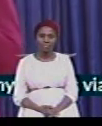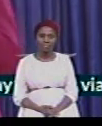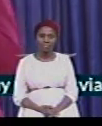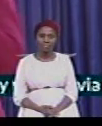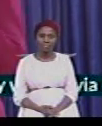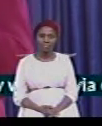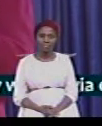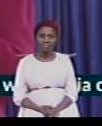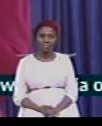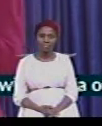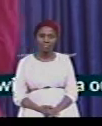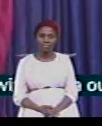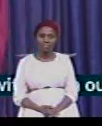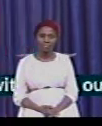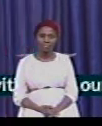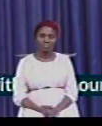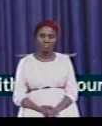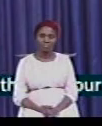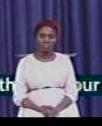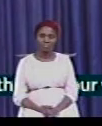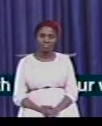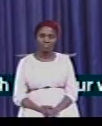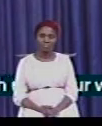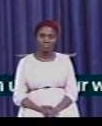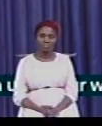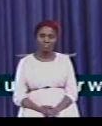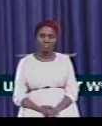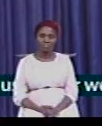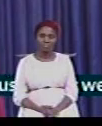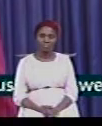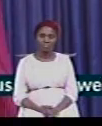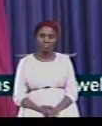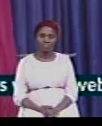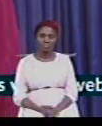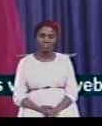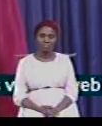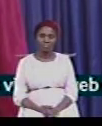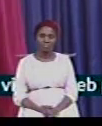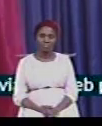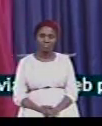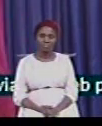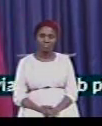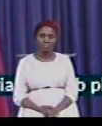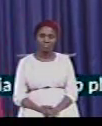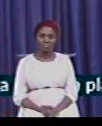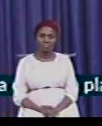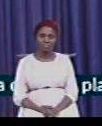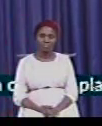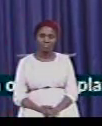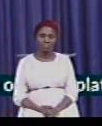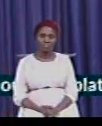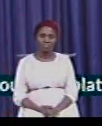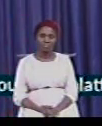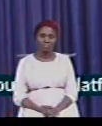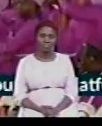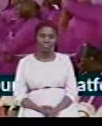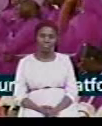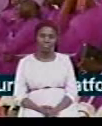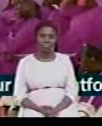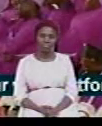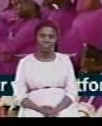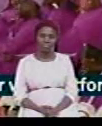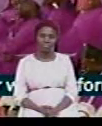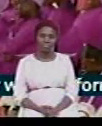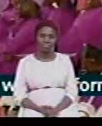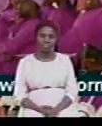no anya me ya biom be pem sa bre e ade a erade aya ma me mi de nyame ase amen amen.